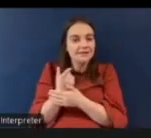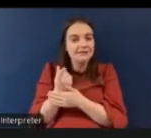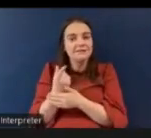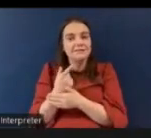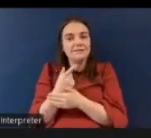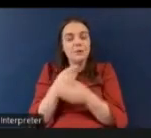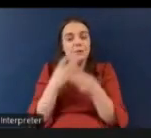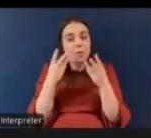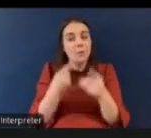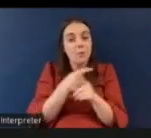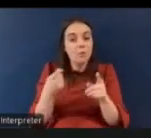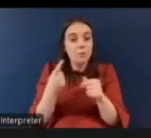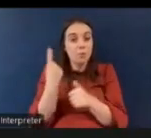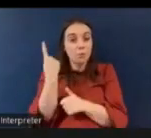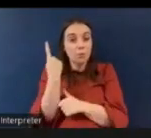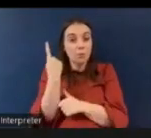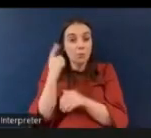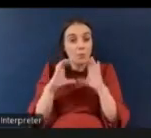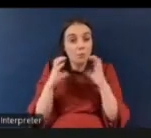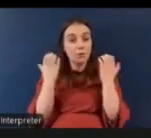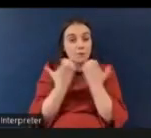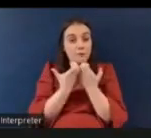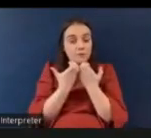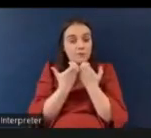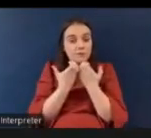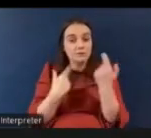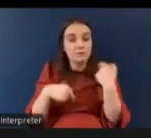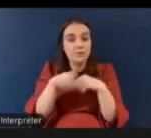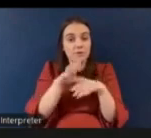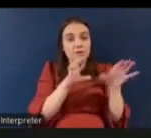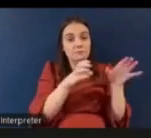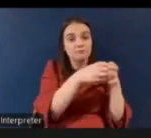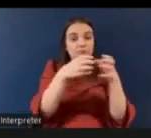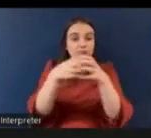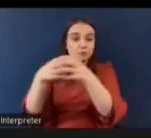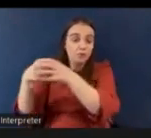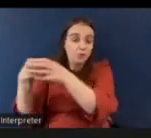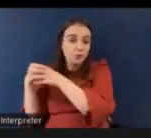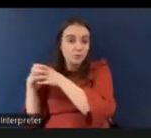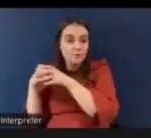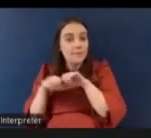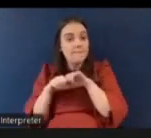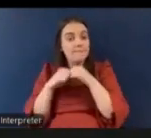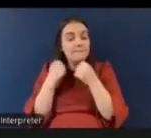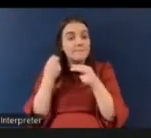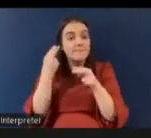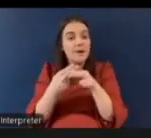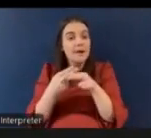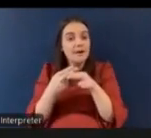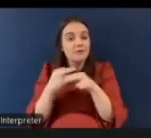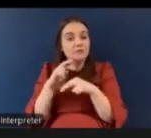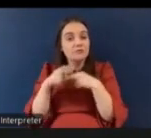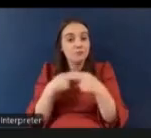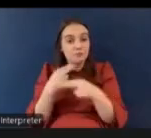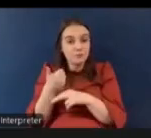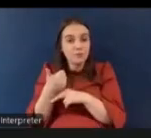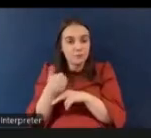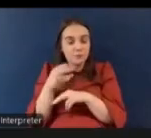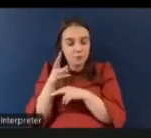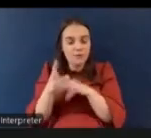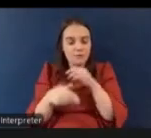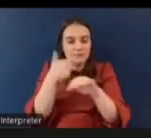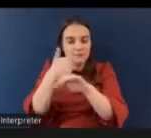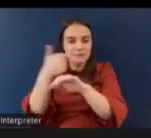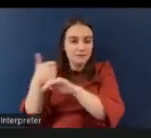these communities. You'll all be put into groups in breakout rooms in a moment. And what we want you to do is to pick one of these communities